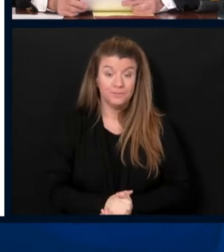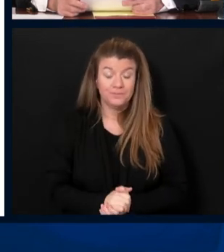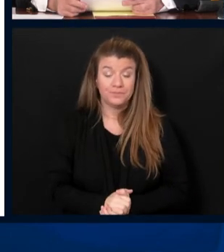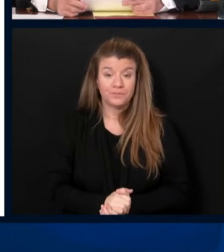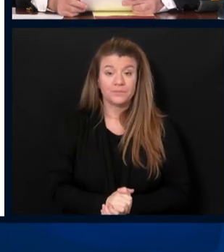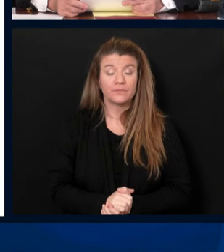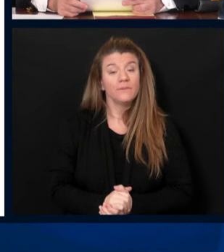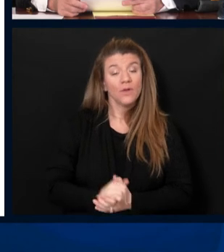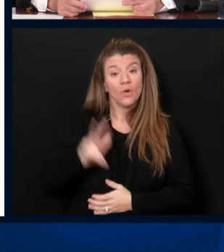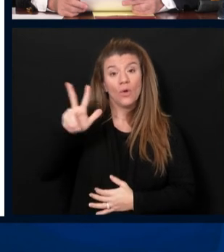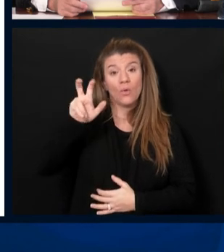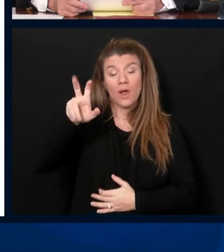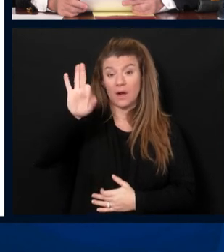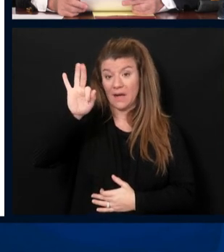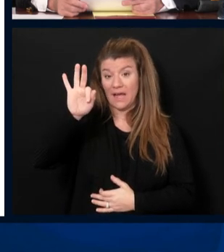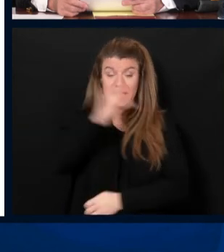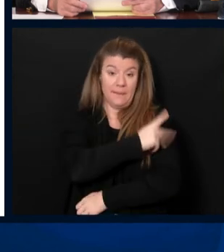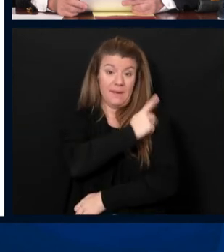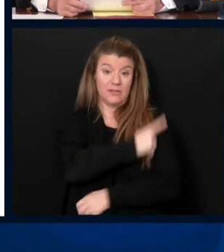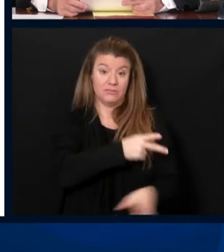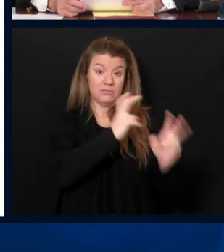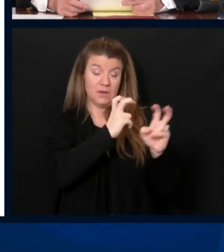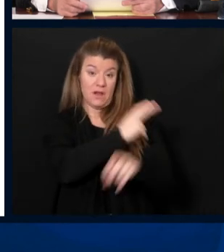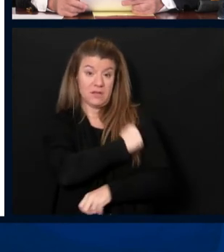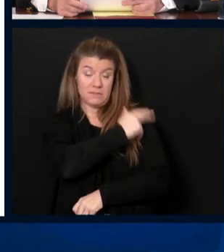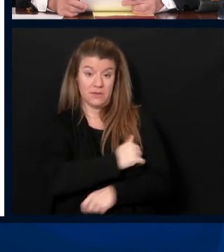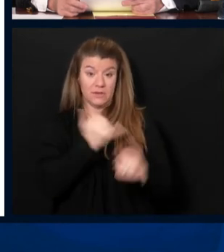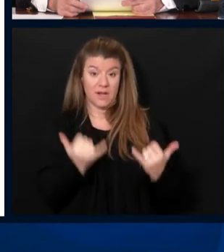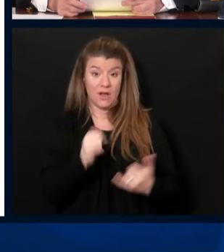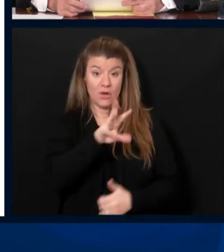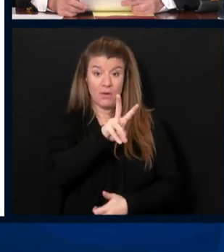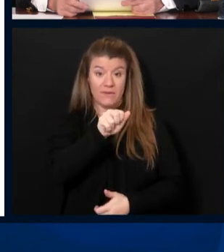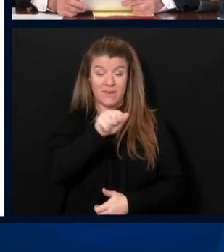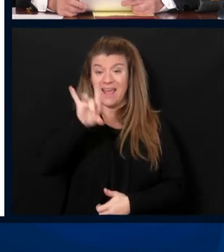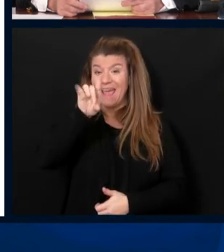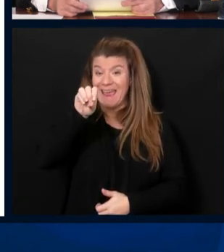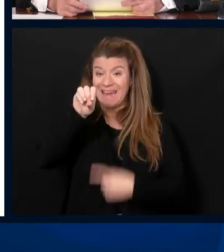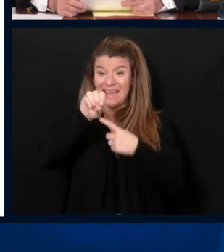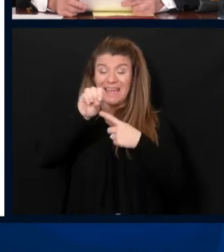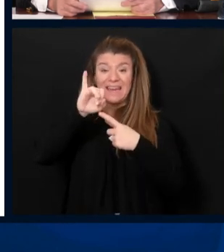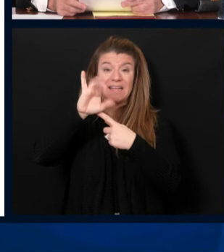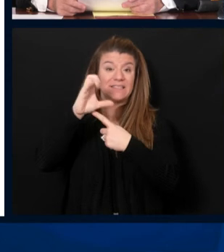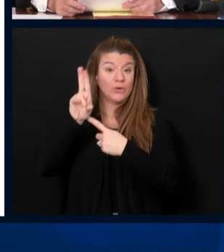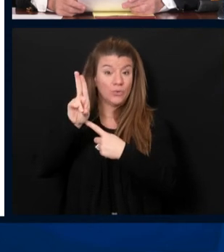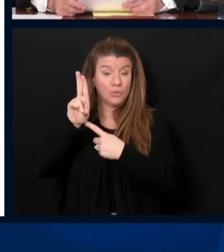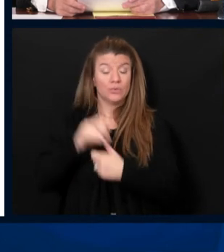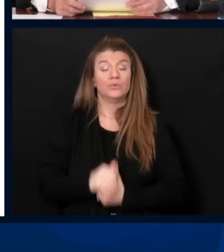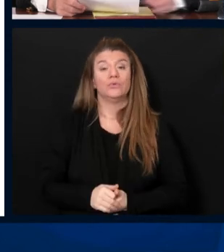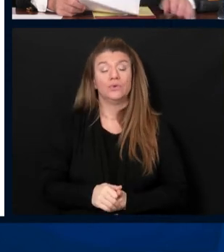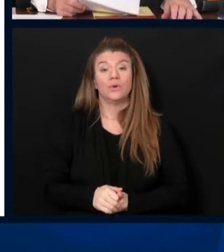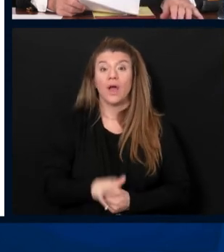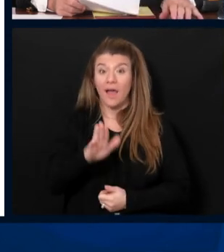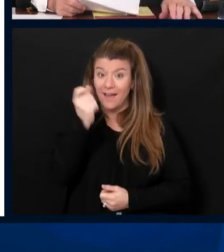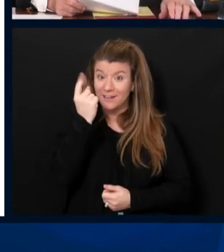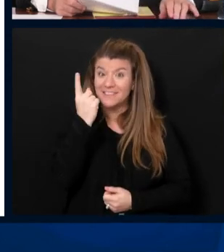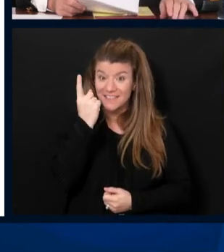have 319 patients hospitalized in West Virginia and 80 in the ICU units. And get